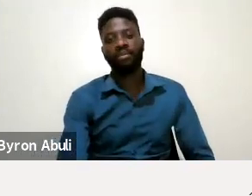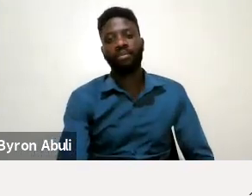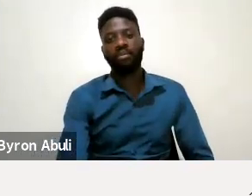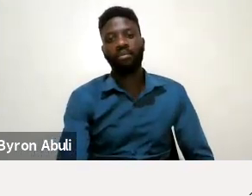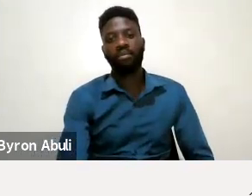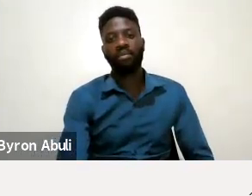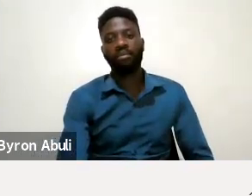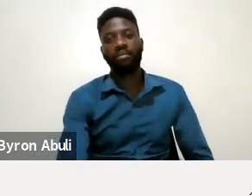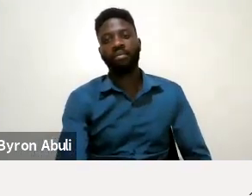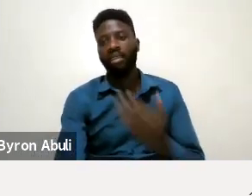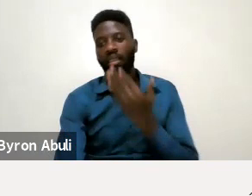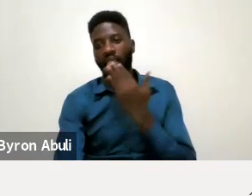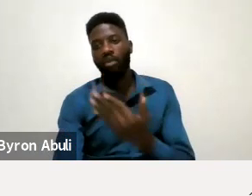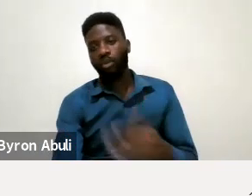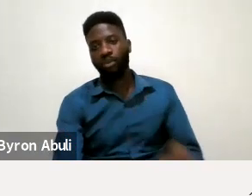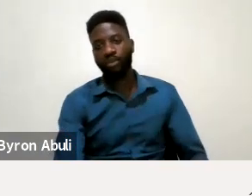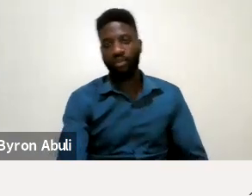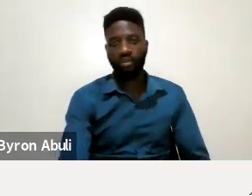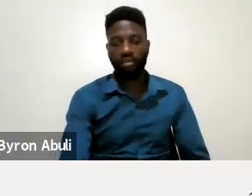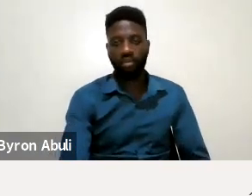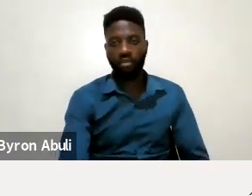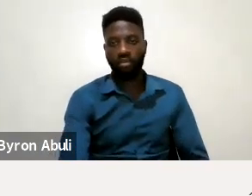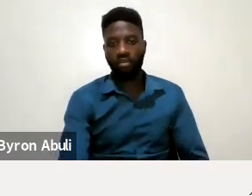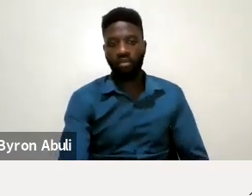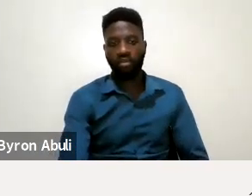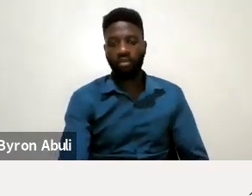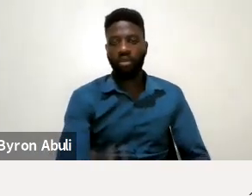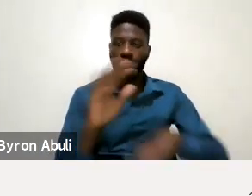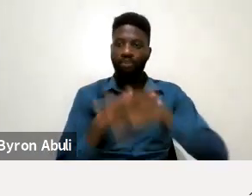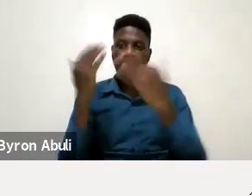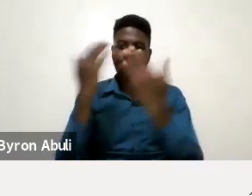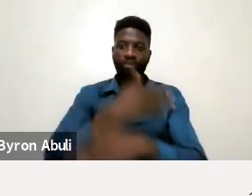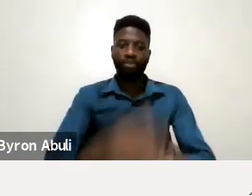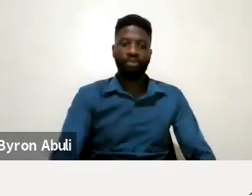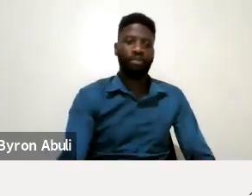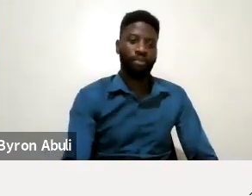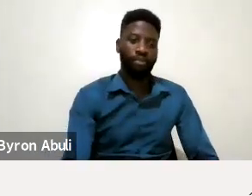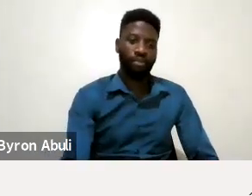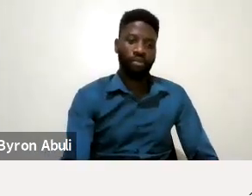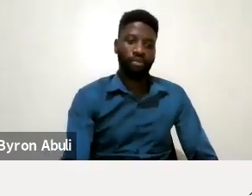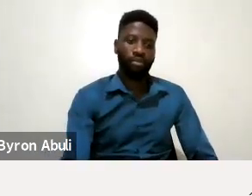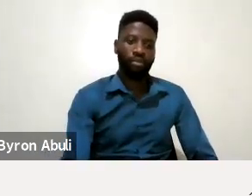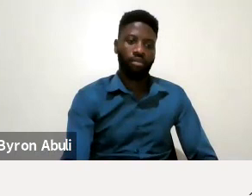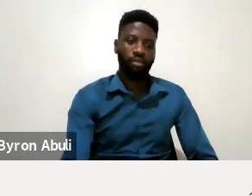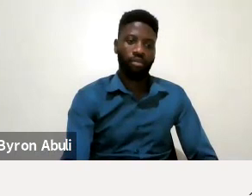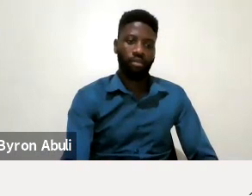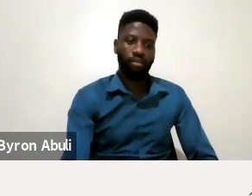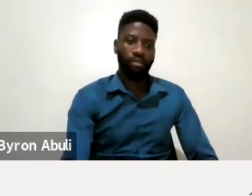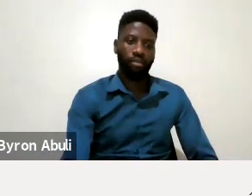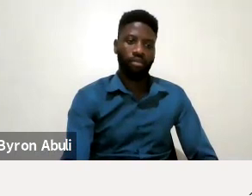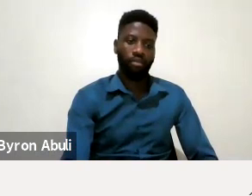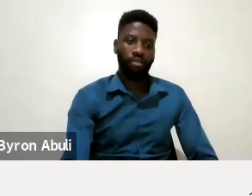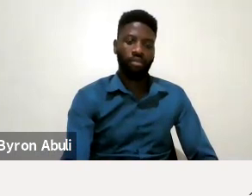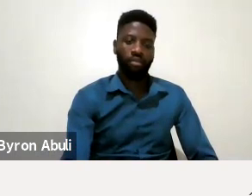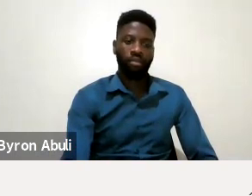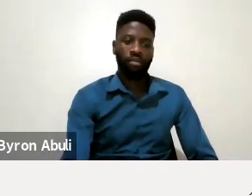Thank you. Thank you. Good night. Good night. Thank you so much. Thank you, Dr. Ono,